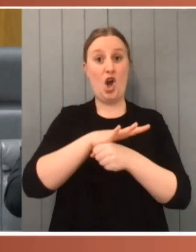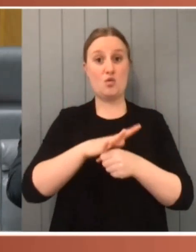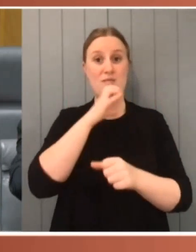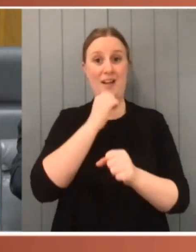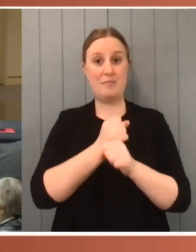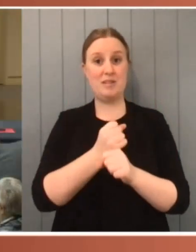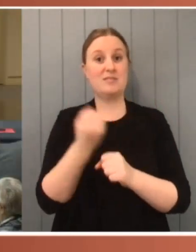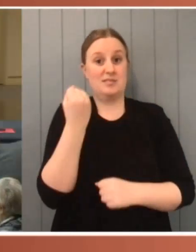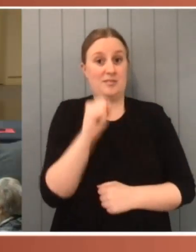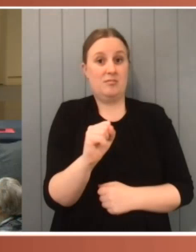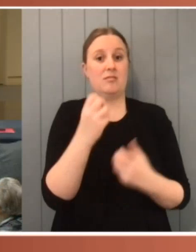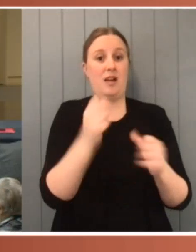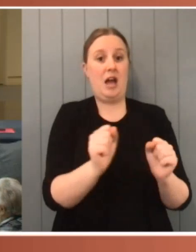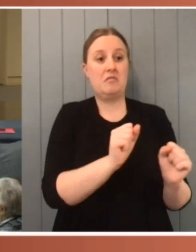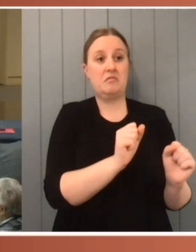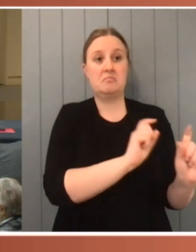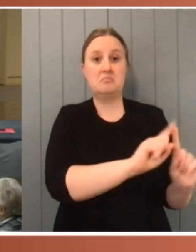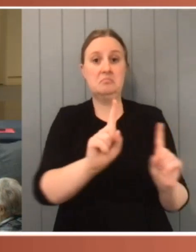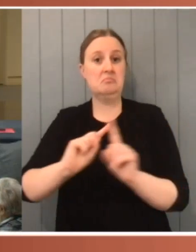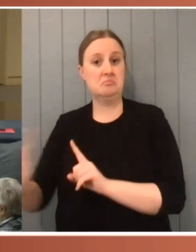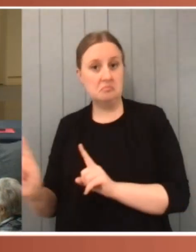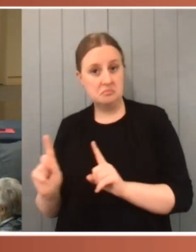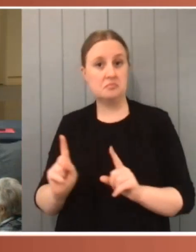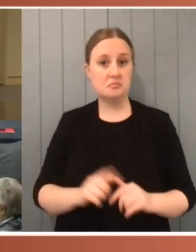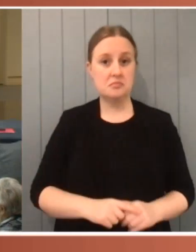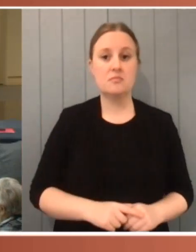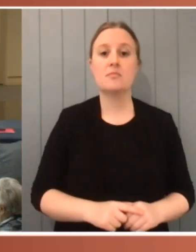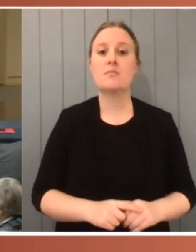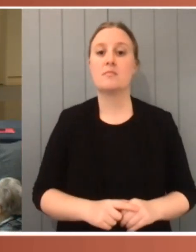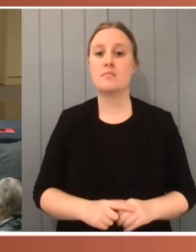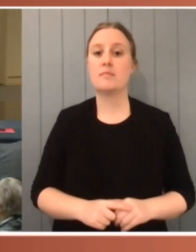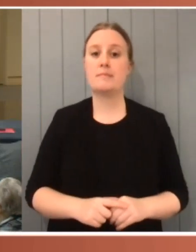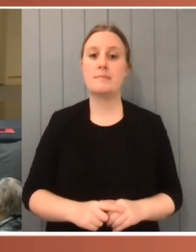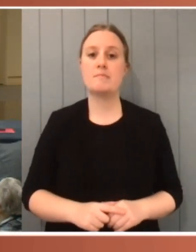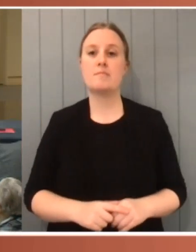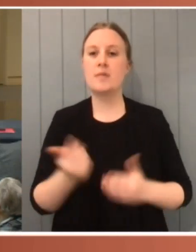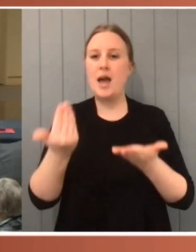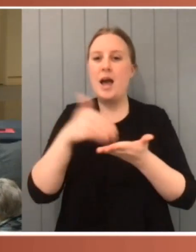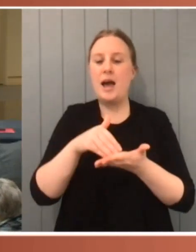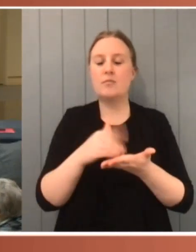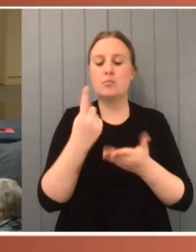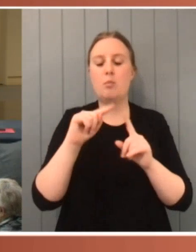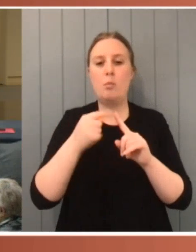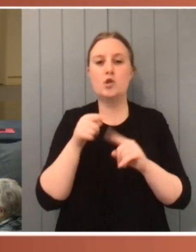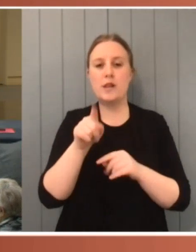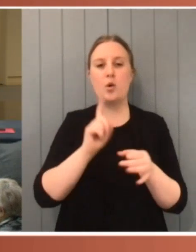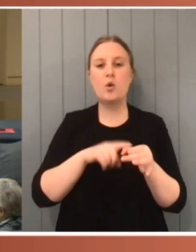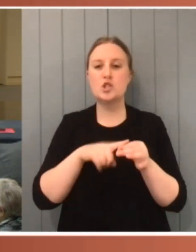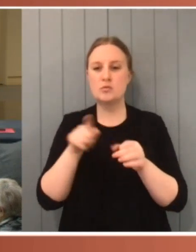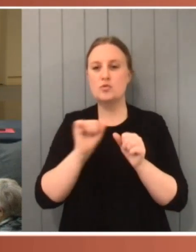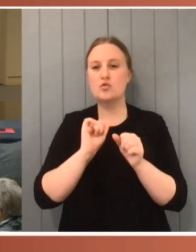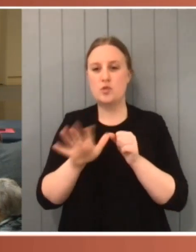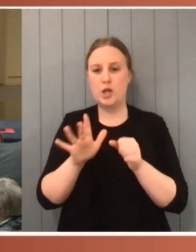add, a short point, thank you for the question. I think that's a great question because it is true that this whole idea of